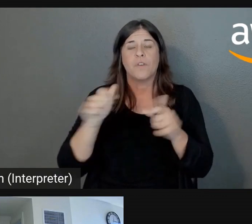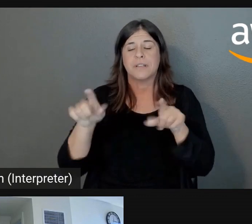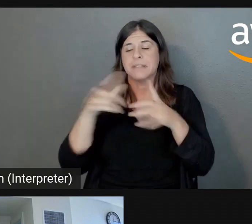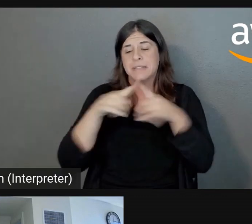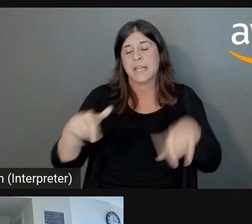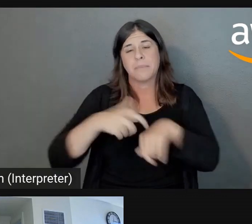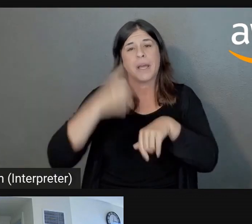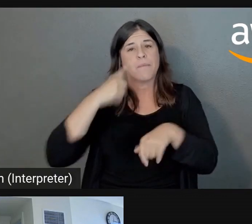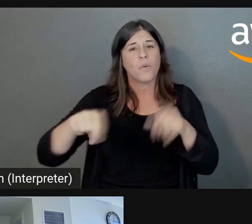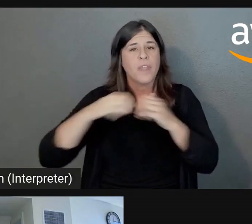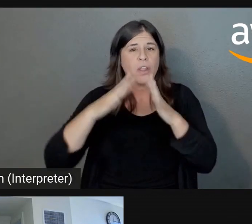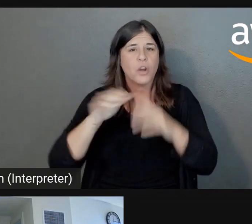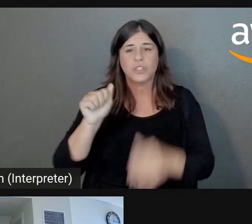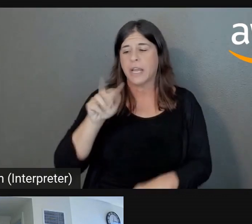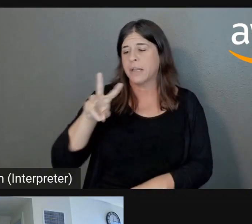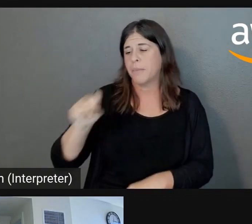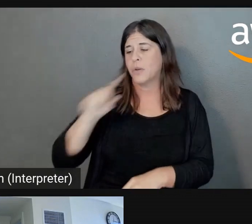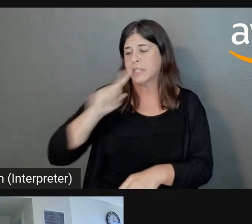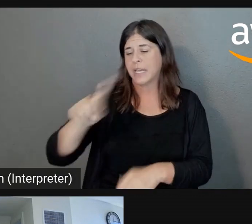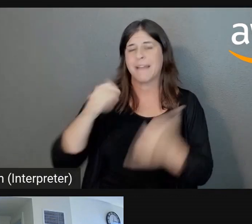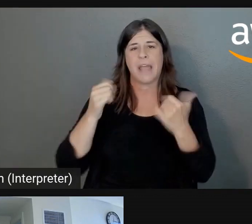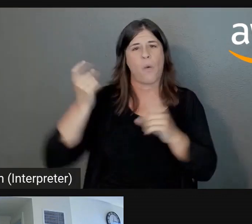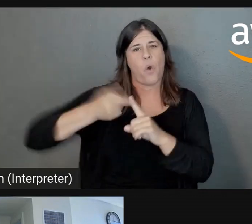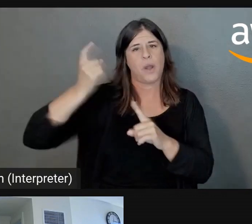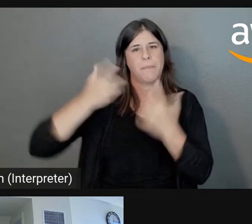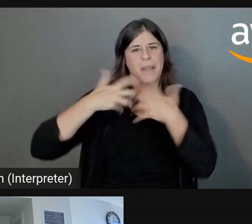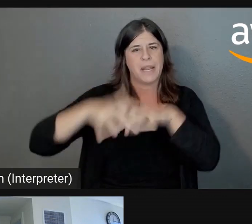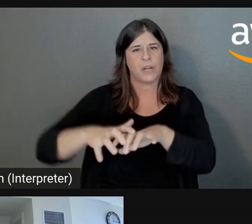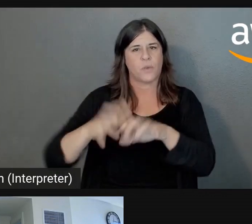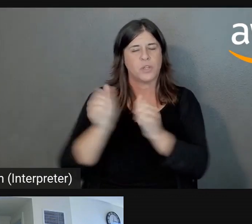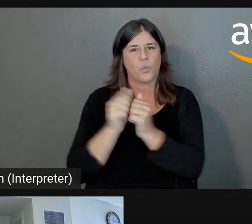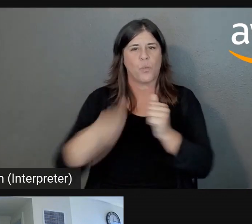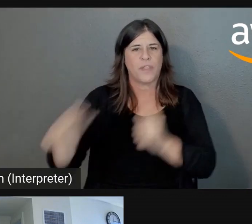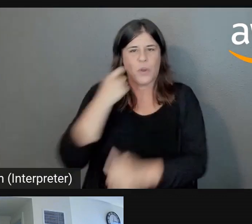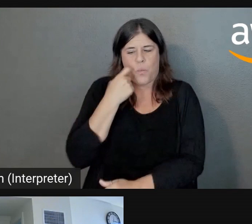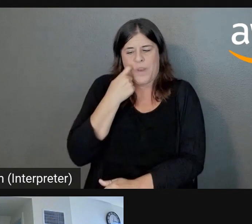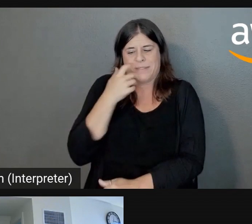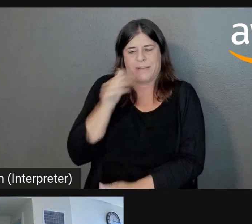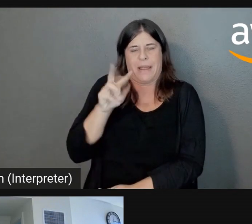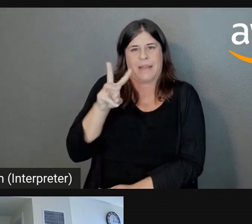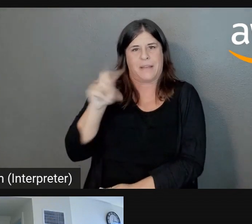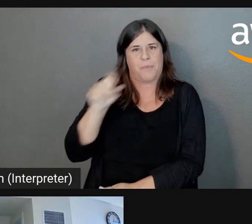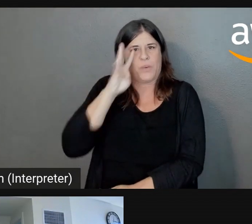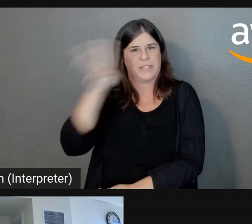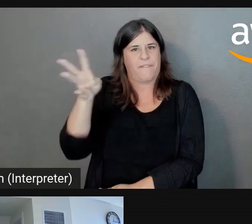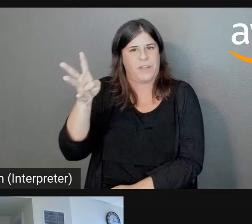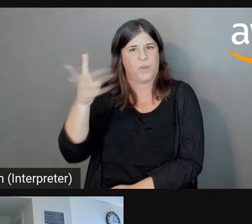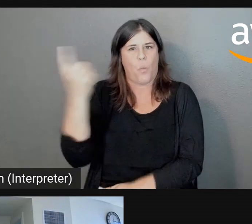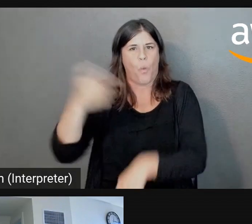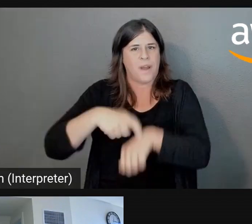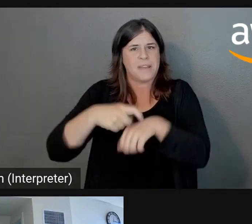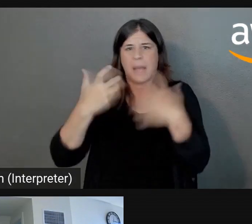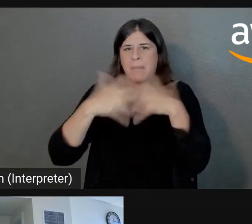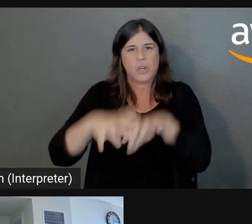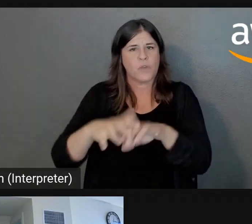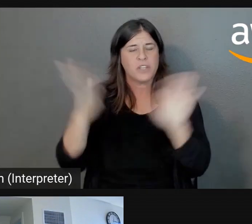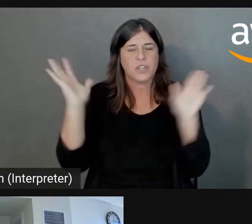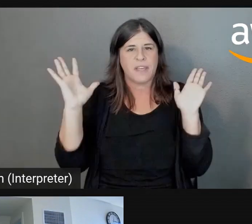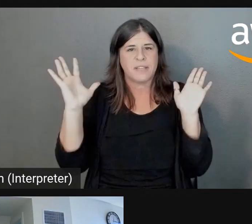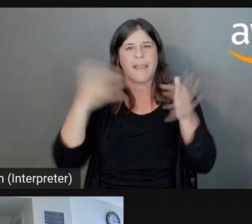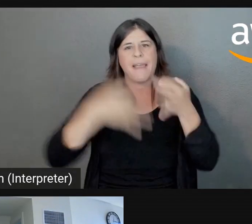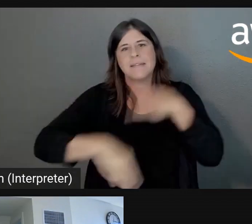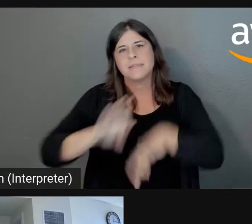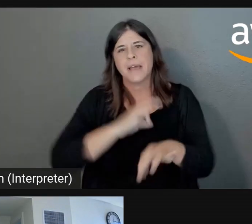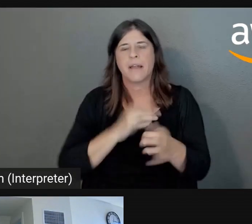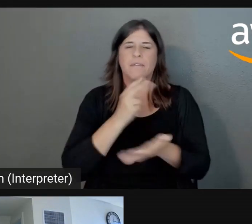can now automate integration with with latest AWS innovation through a one-time integration only, instead of spending weeks